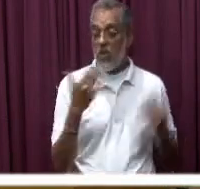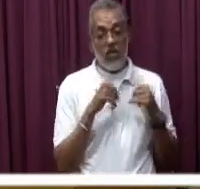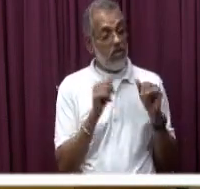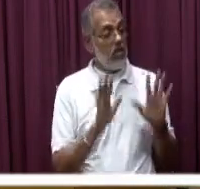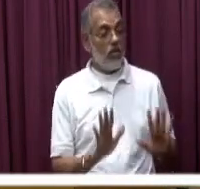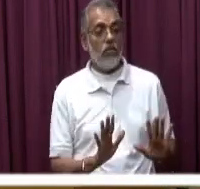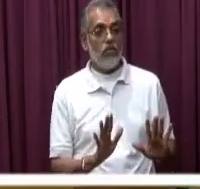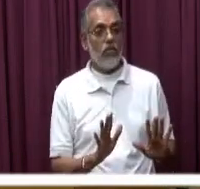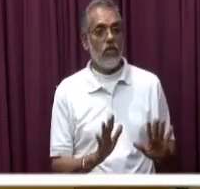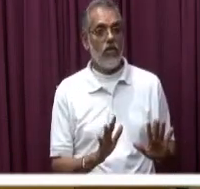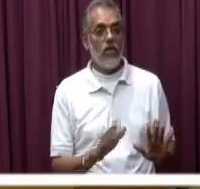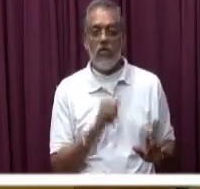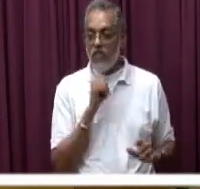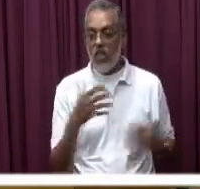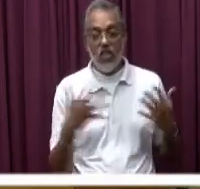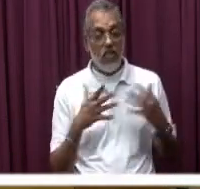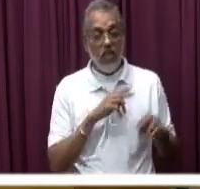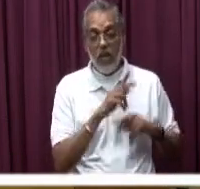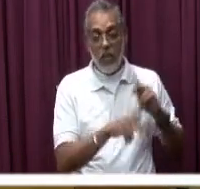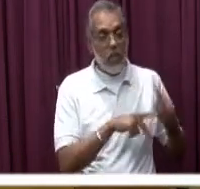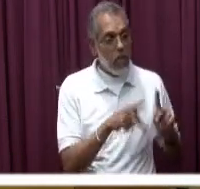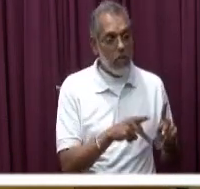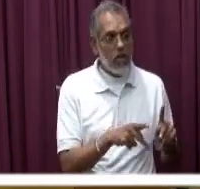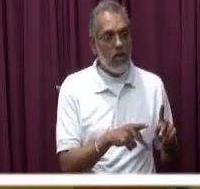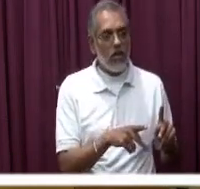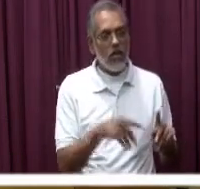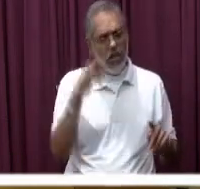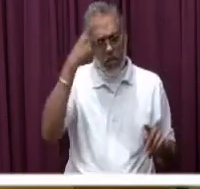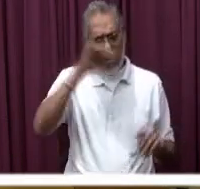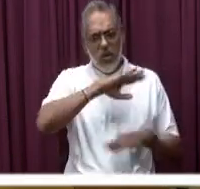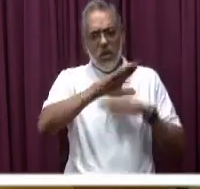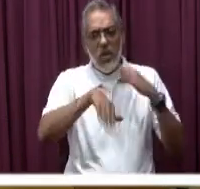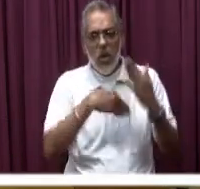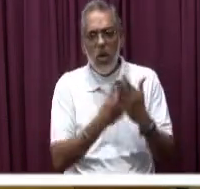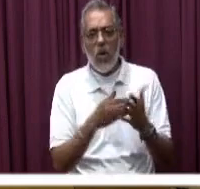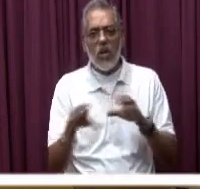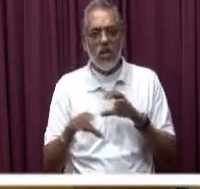know. Don't fear them. Because all they could do